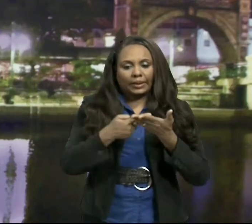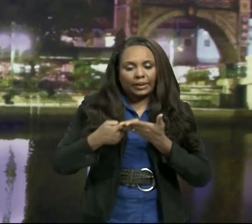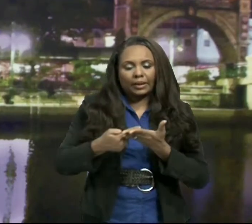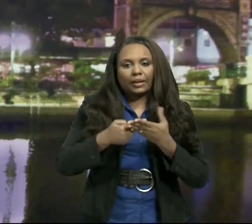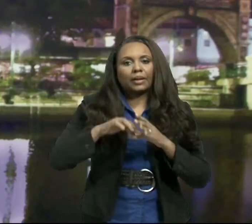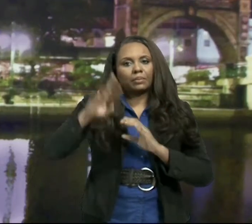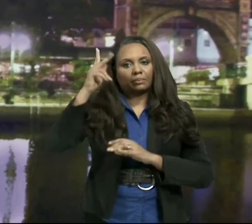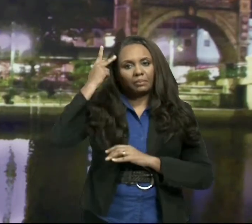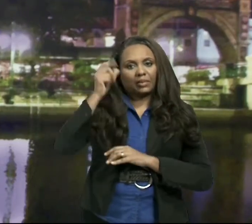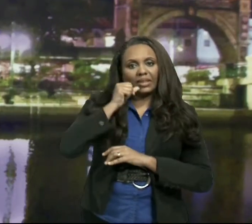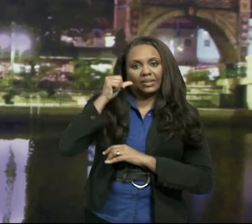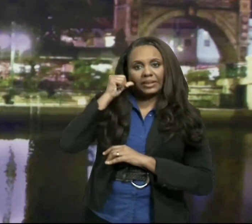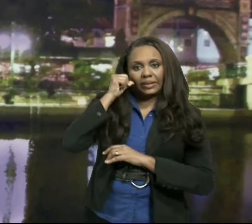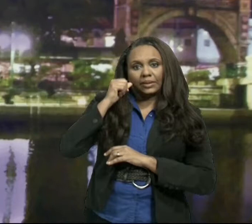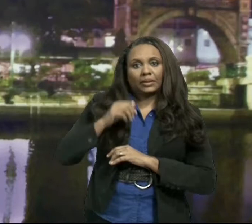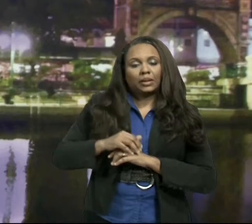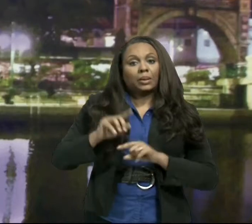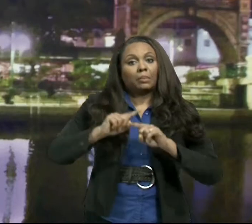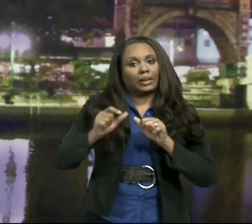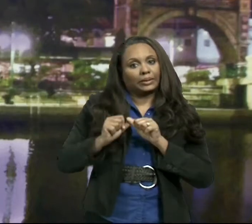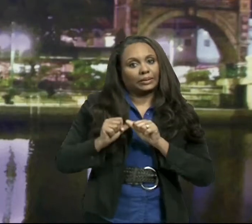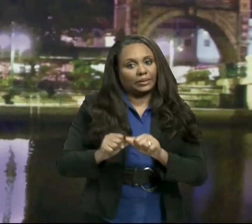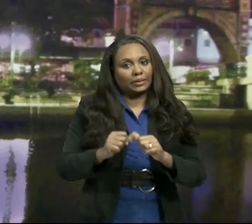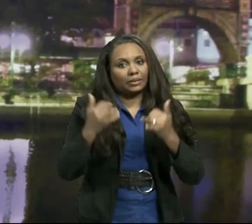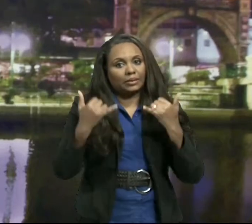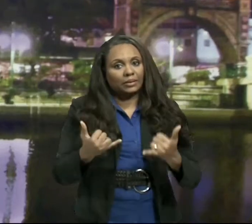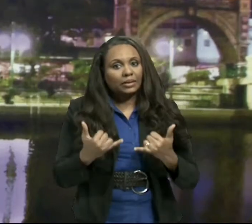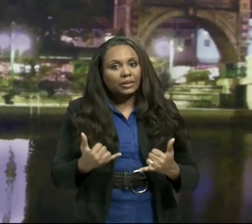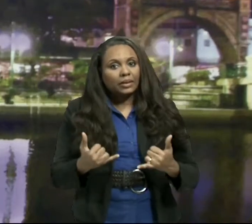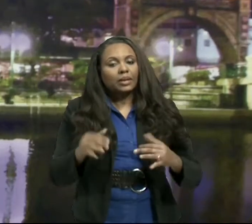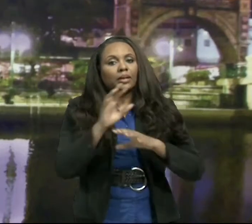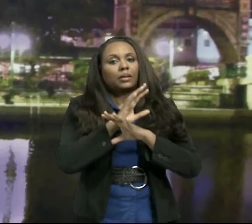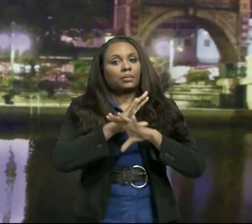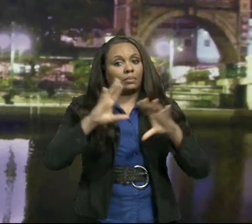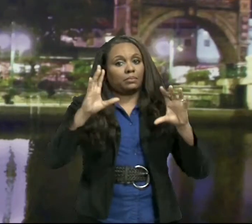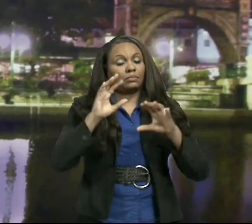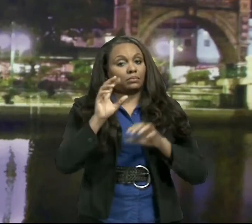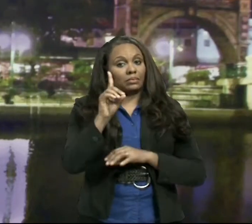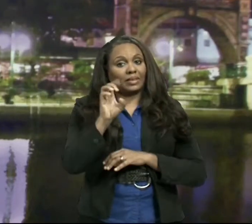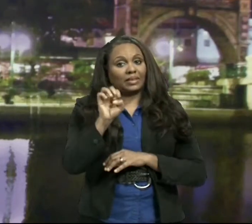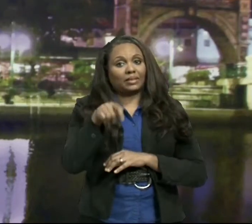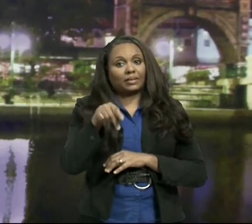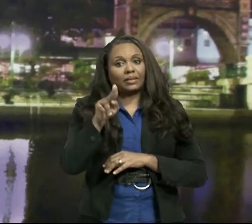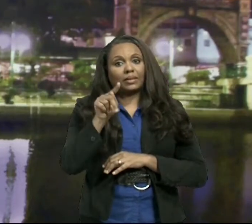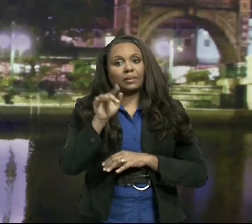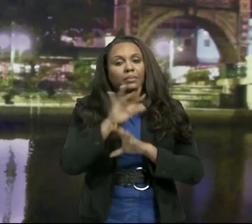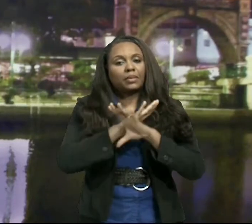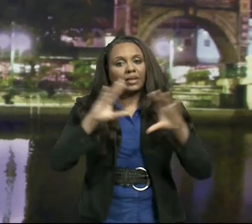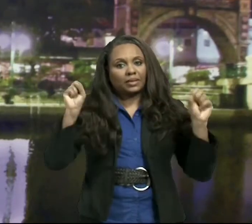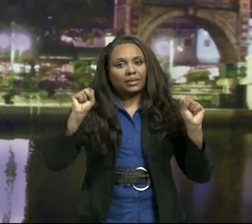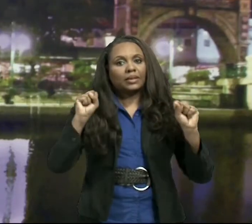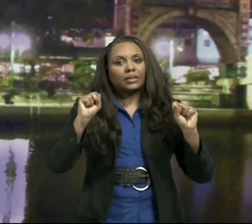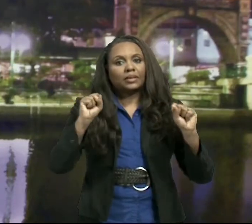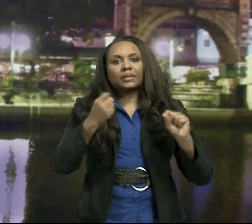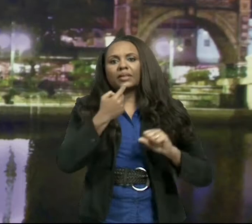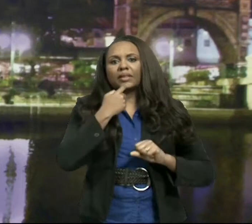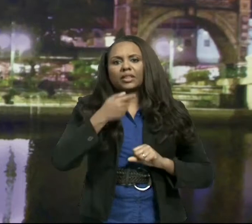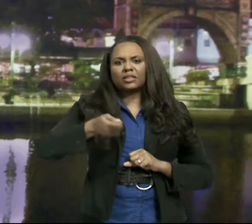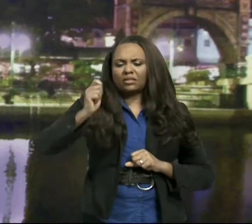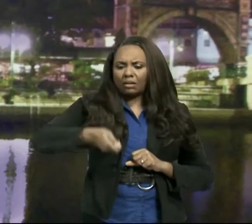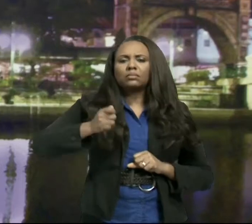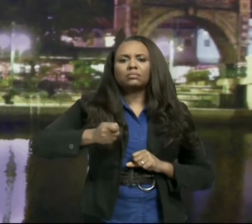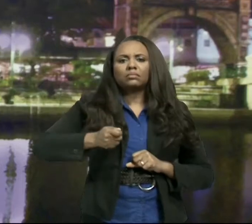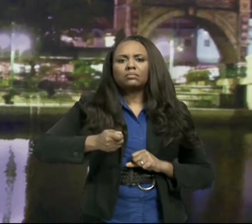that was yesterday. Well, the debate was picked up in the upper house today, with Deputy President of the Senate Rudolph Greenidge noting that judges